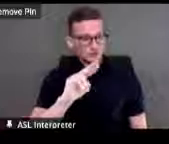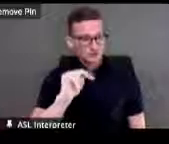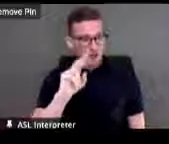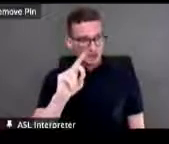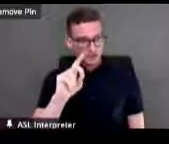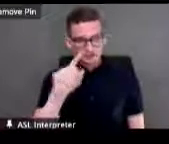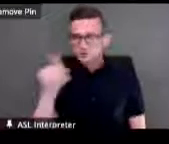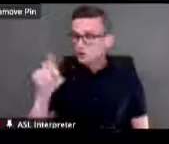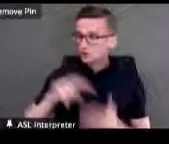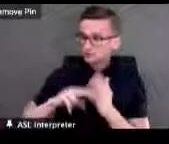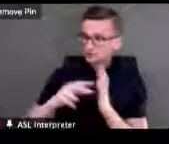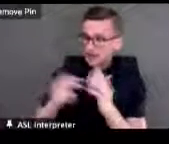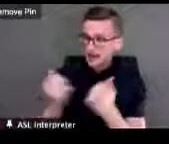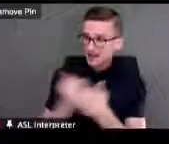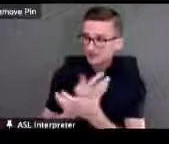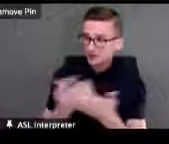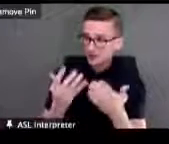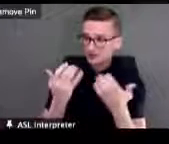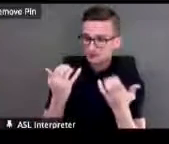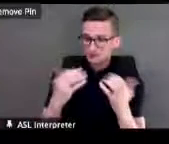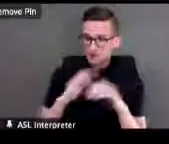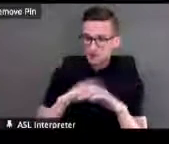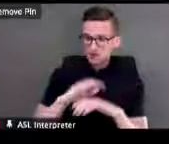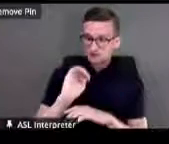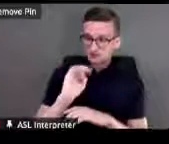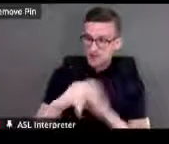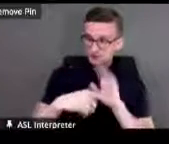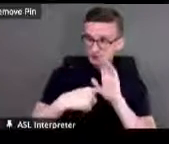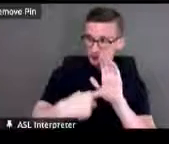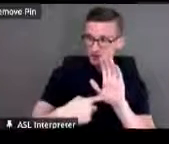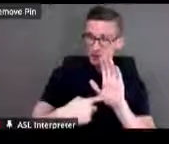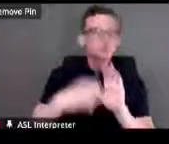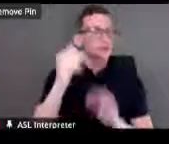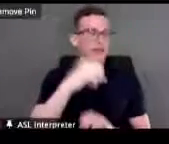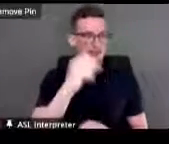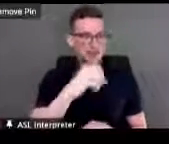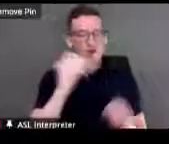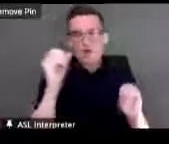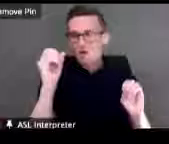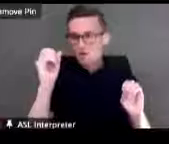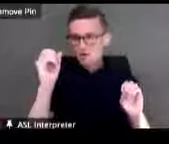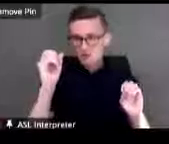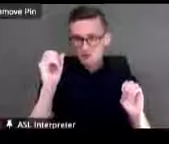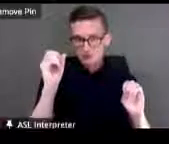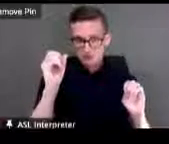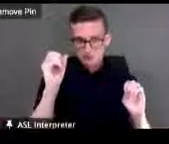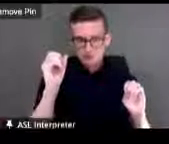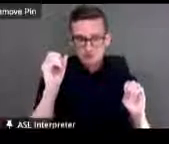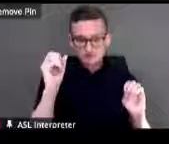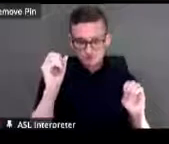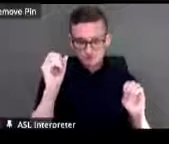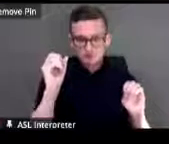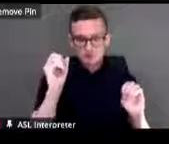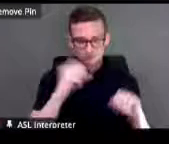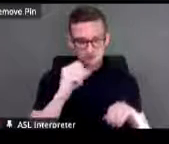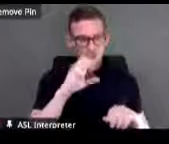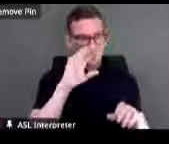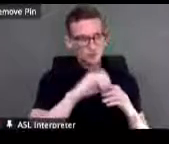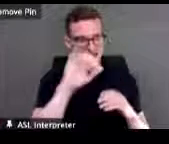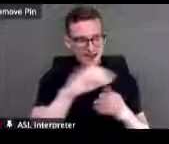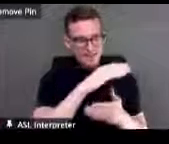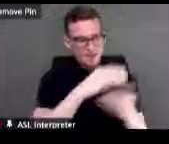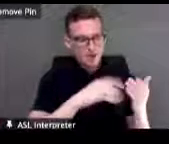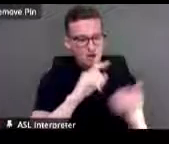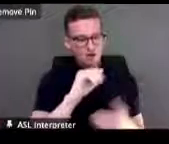shown on the map now, Yes. with Yes, except ma'am. including. Okay, thank you very much. Including that part of Lancaster and